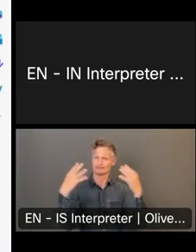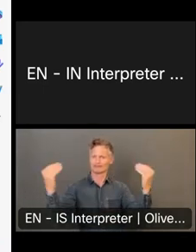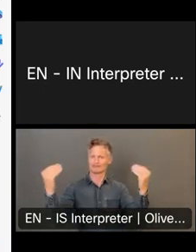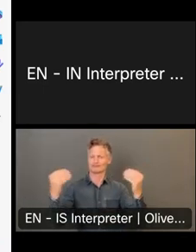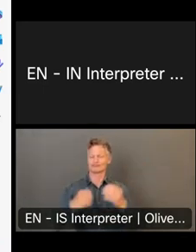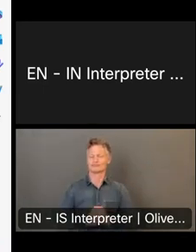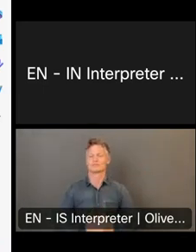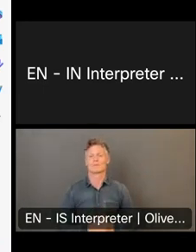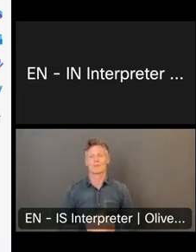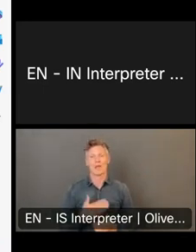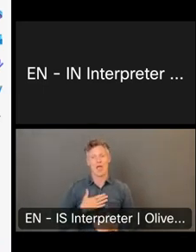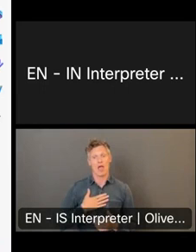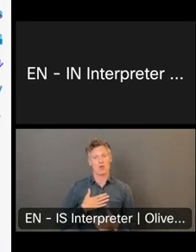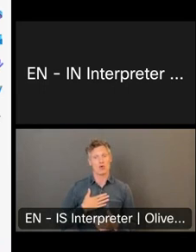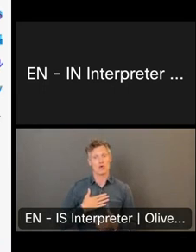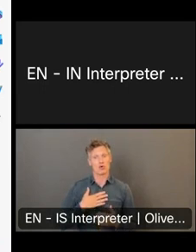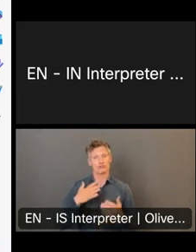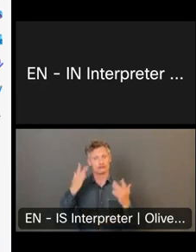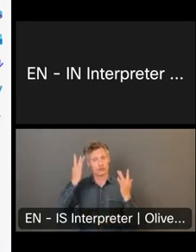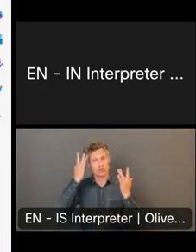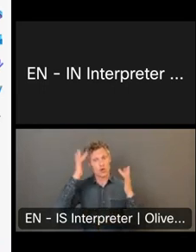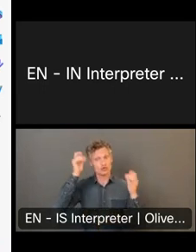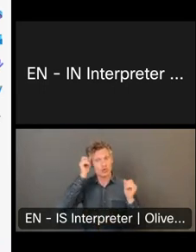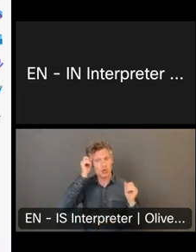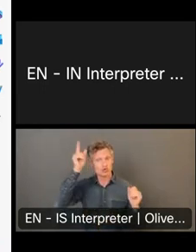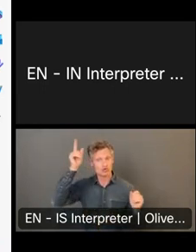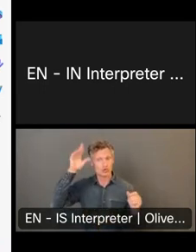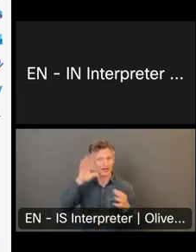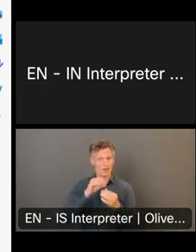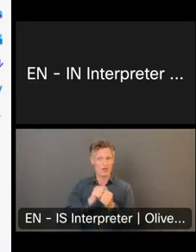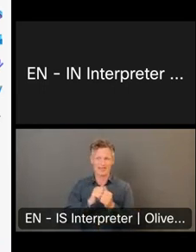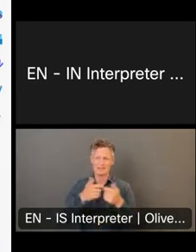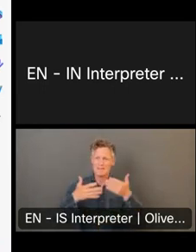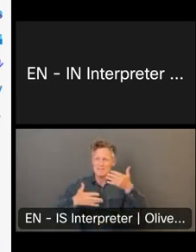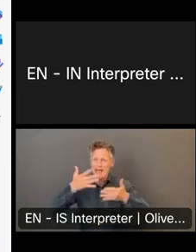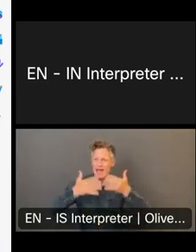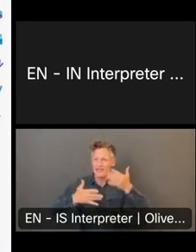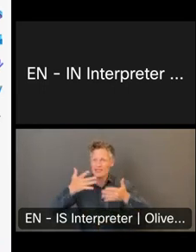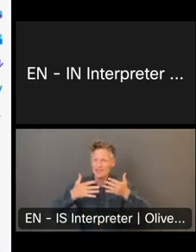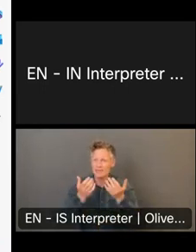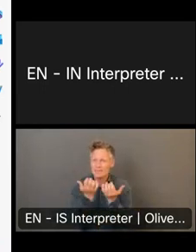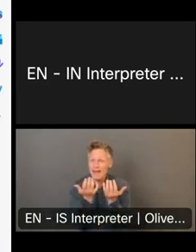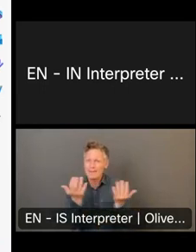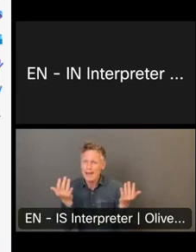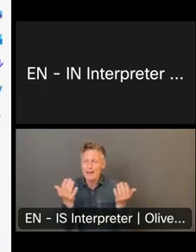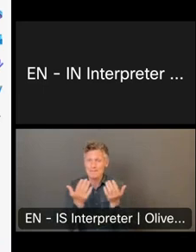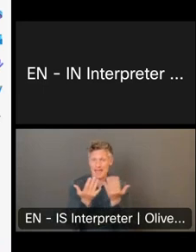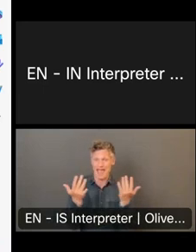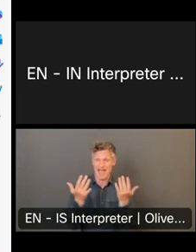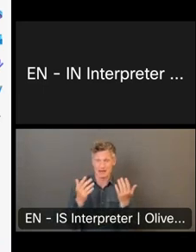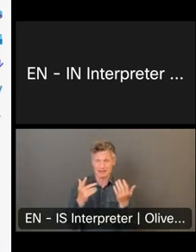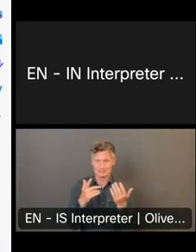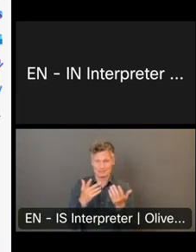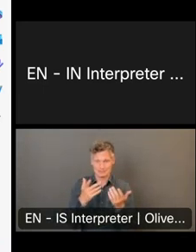culture, especially associated with mathematics, where mathematics dissertations can be a page and a half, whereas